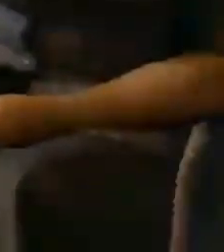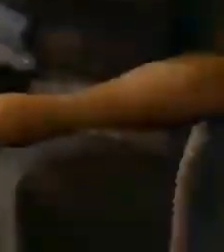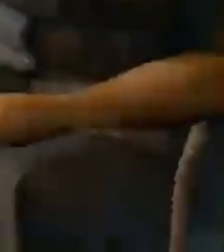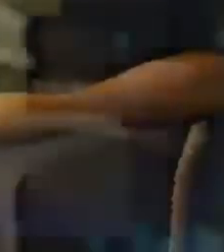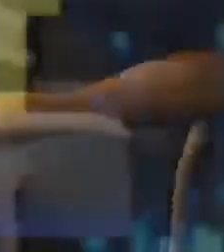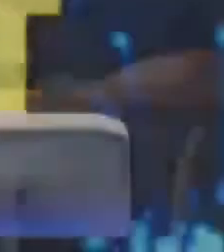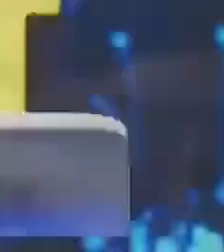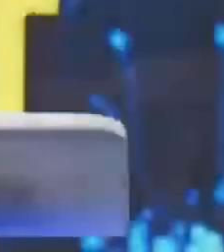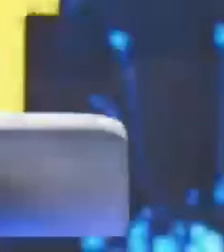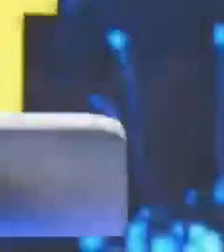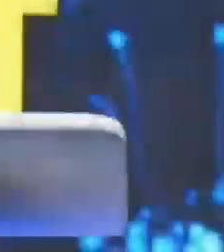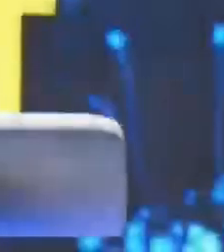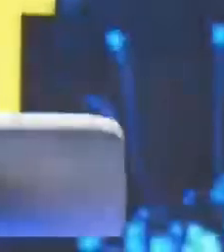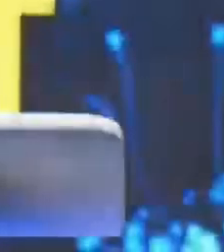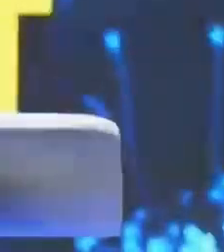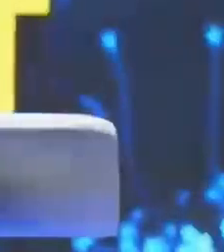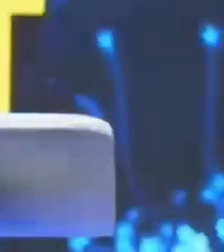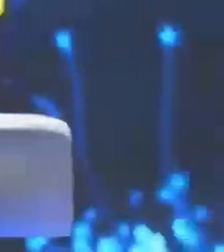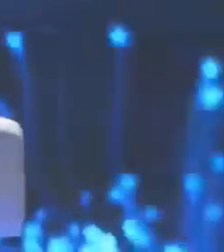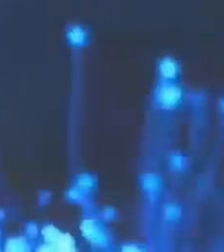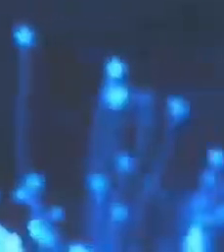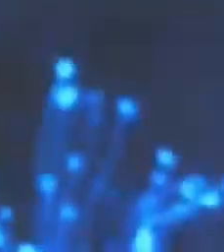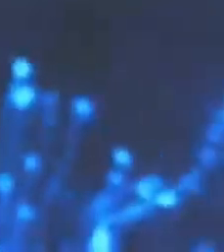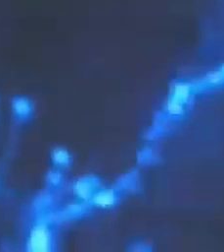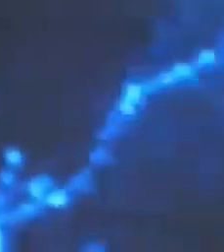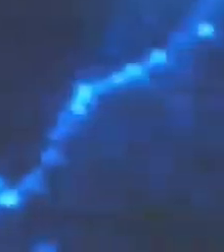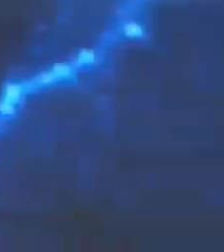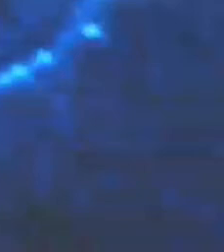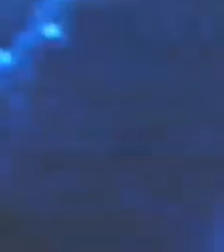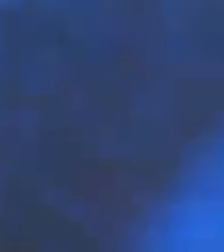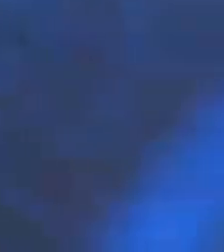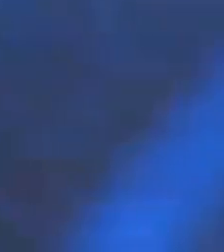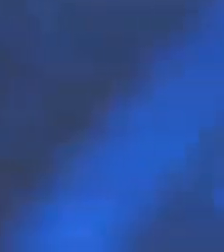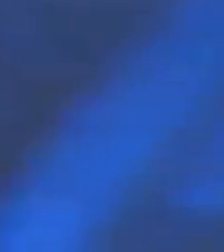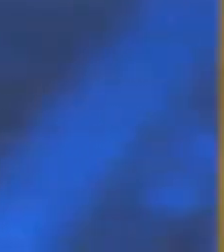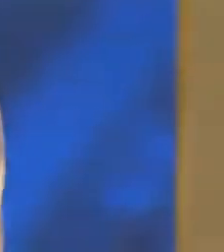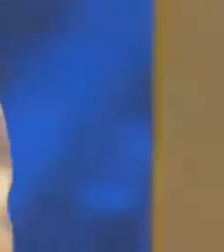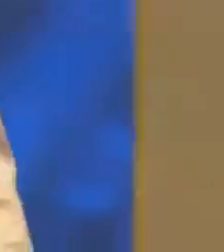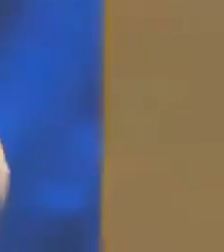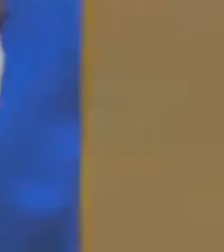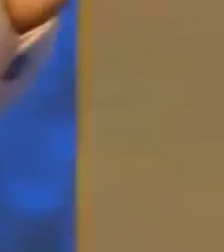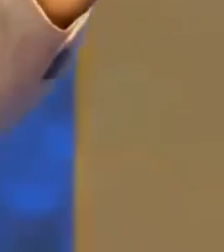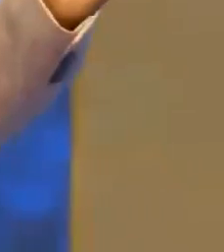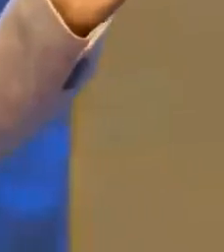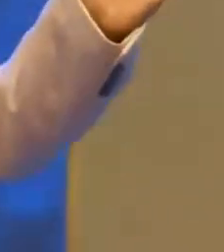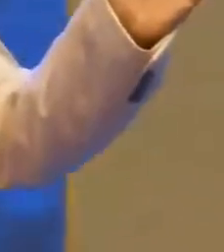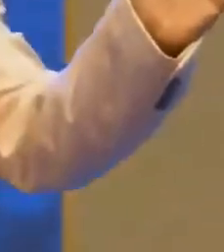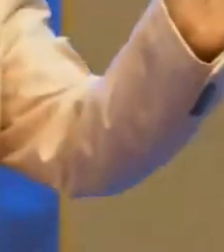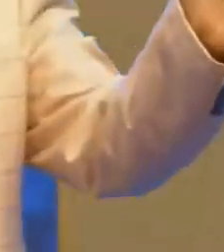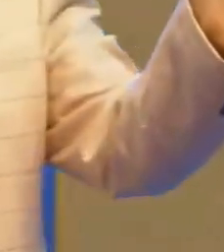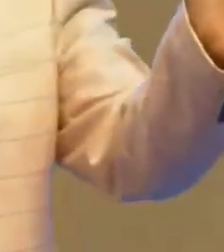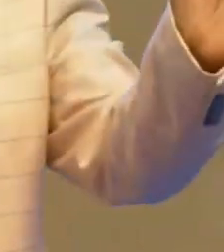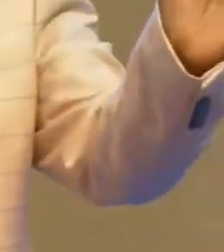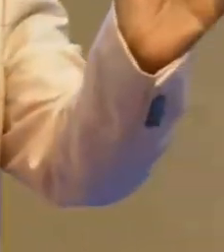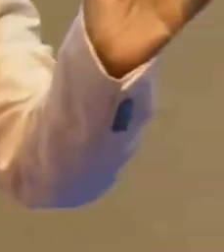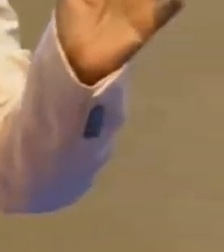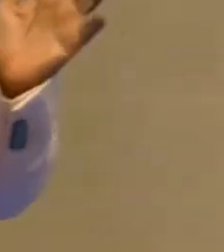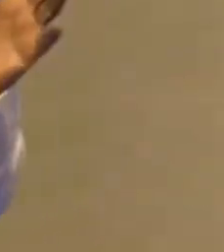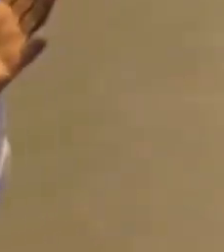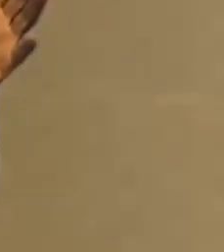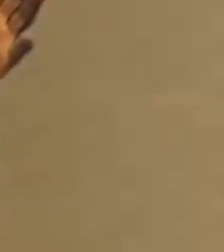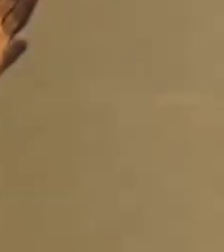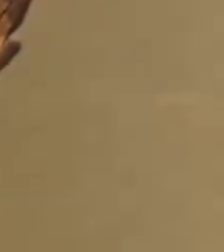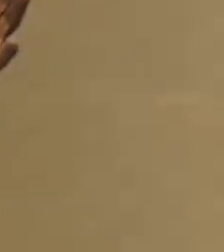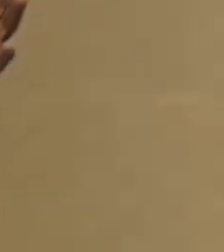that's the word of the Lord. There are some words in the Bible that God